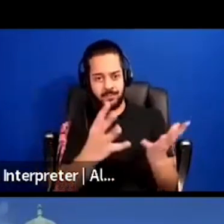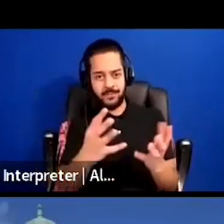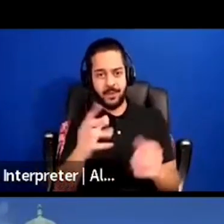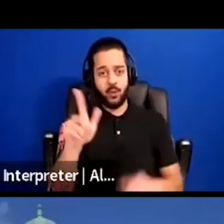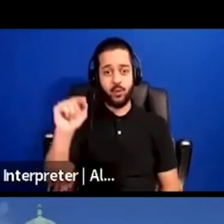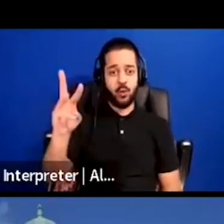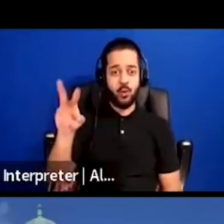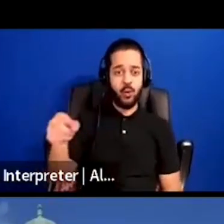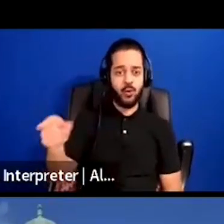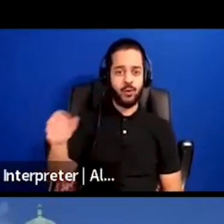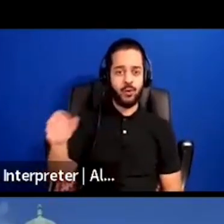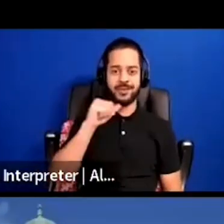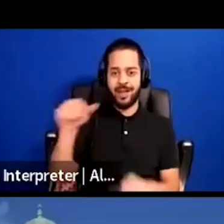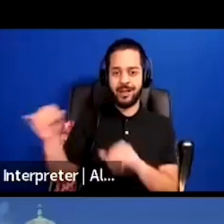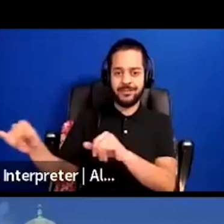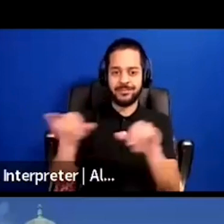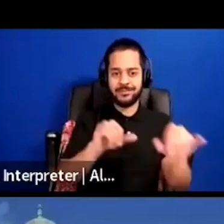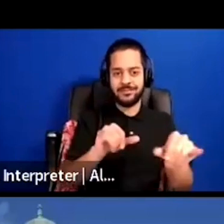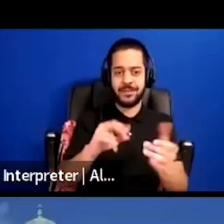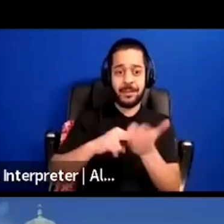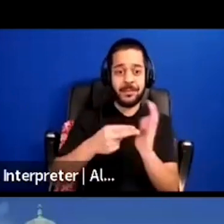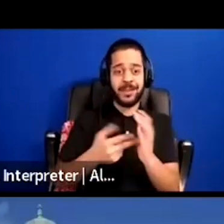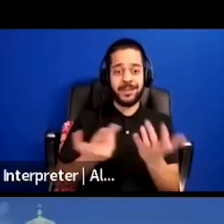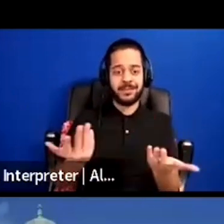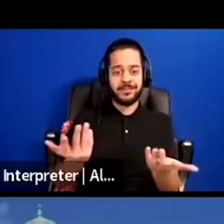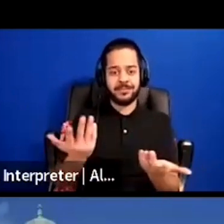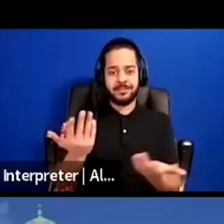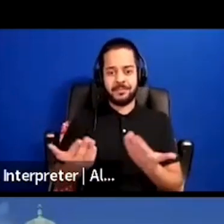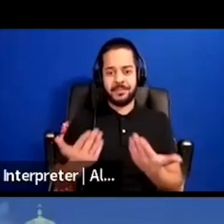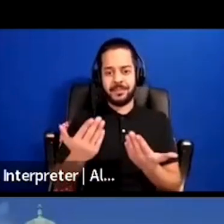not what we're supposed to be doing. And I think one of the